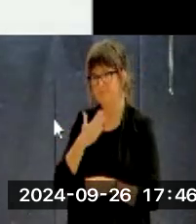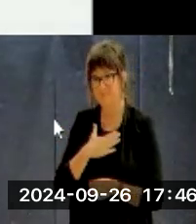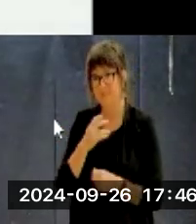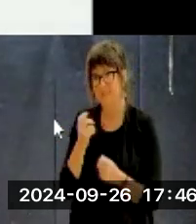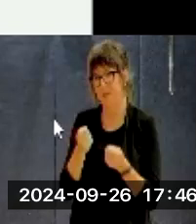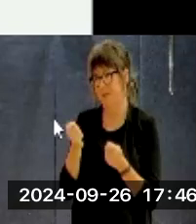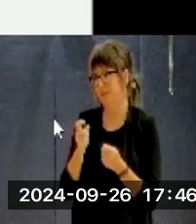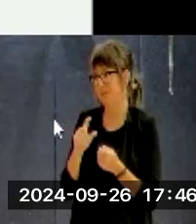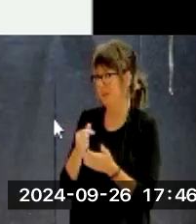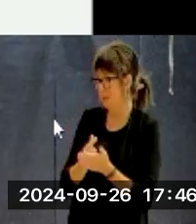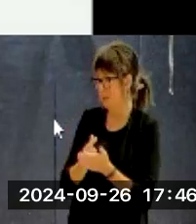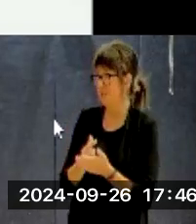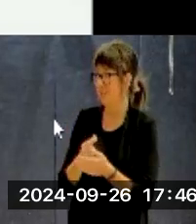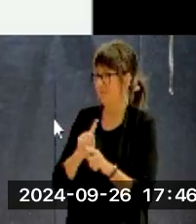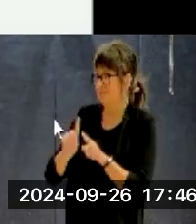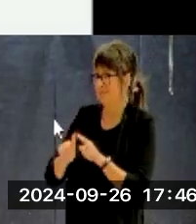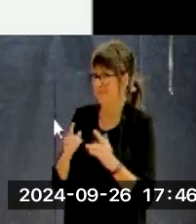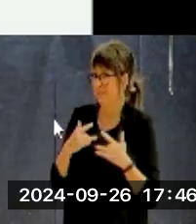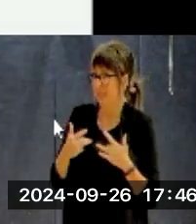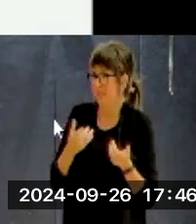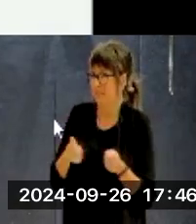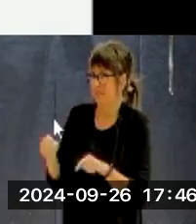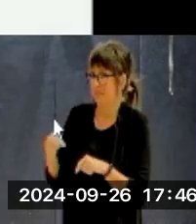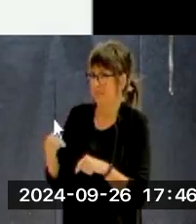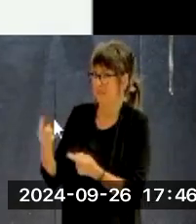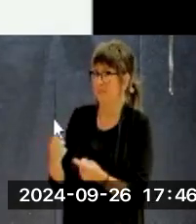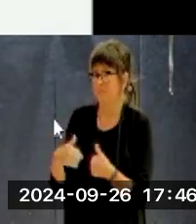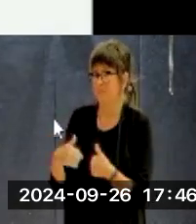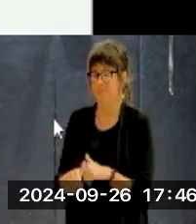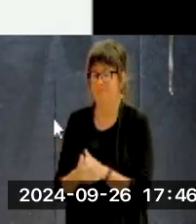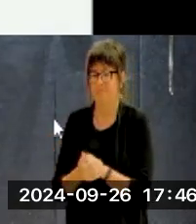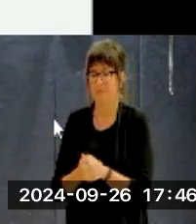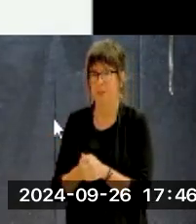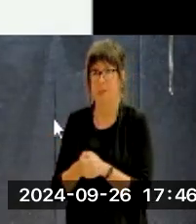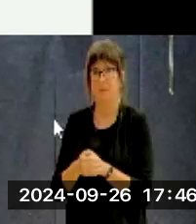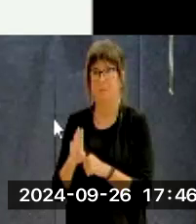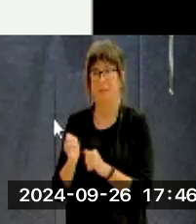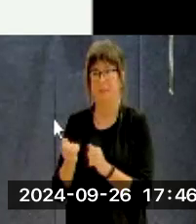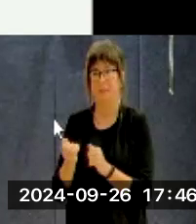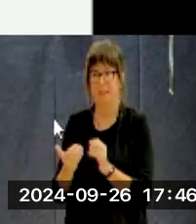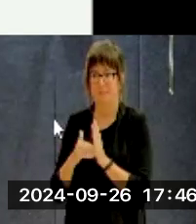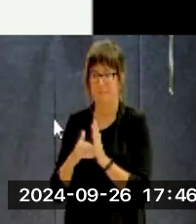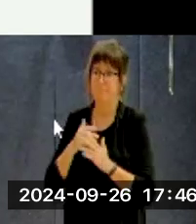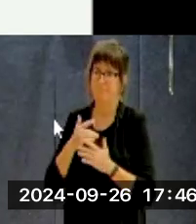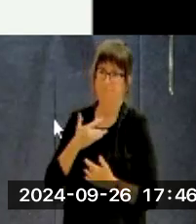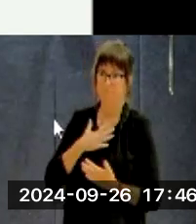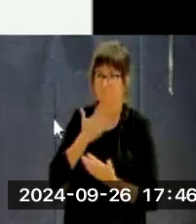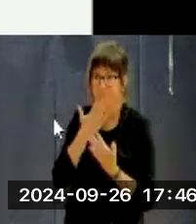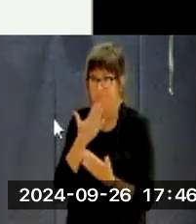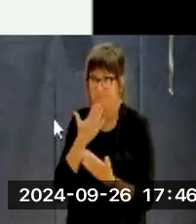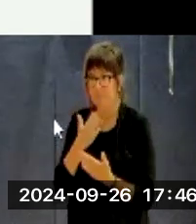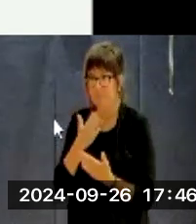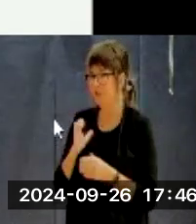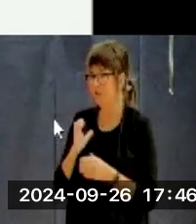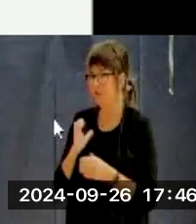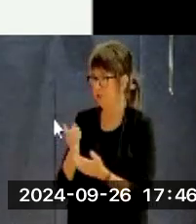celebrated graduations and all those sorts of things. So just really glad to be here. Thankful to the